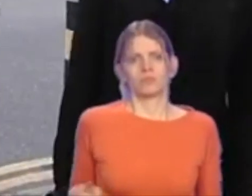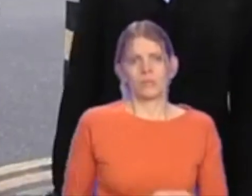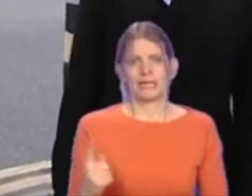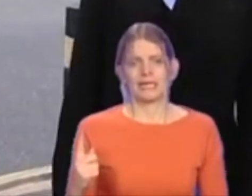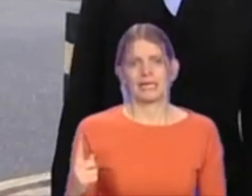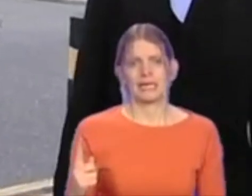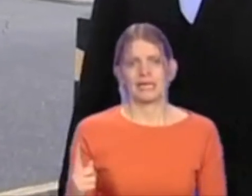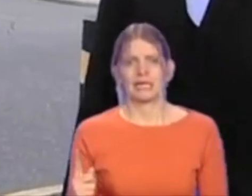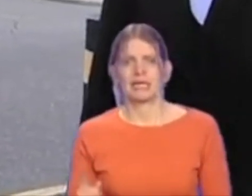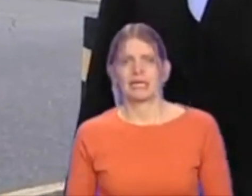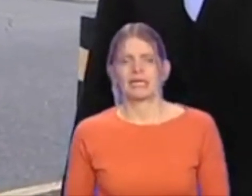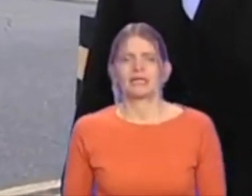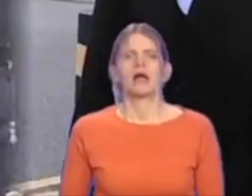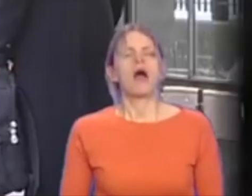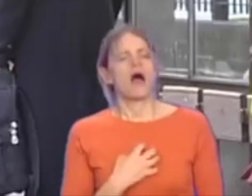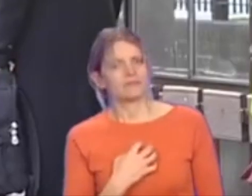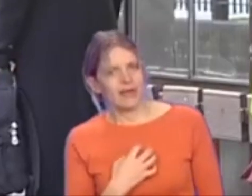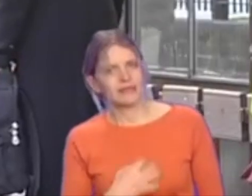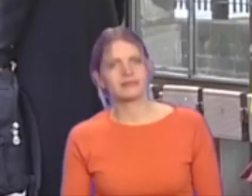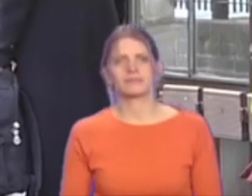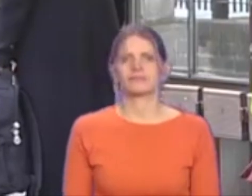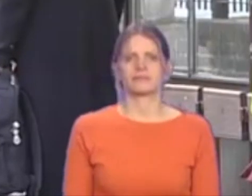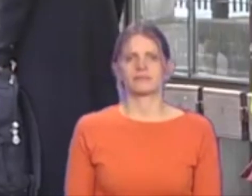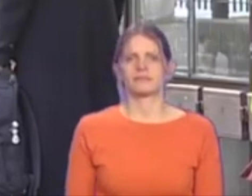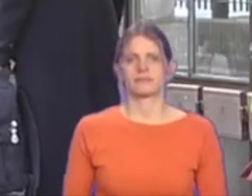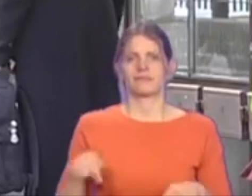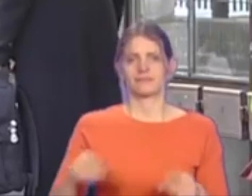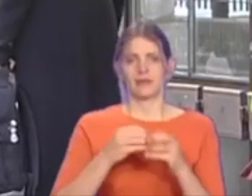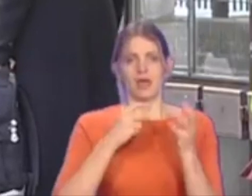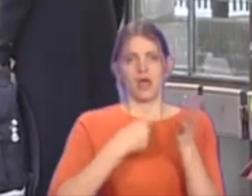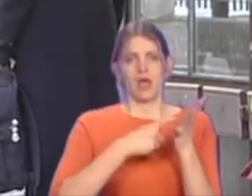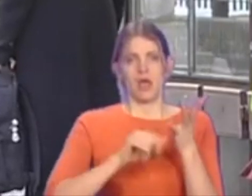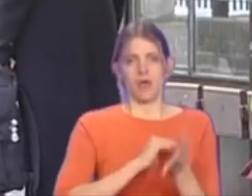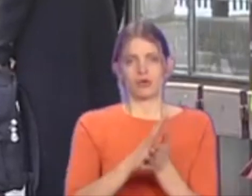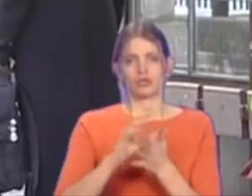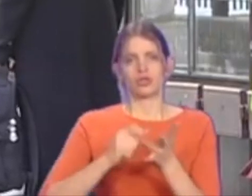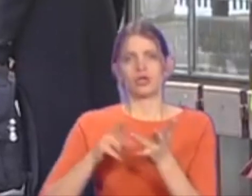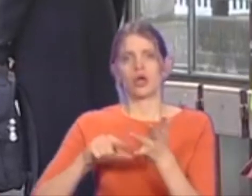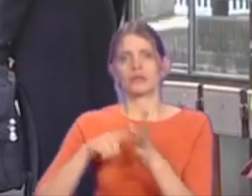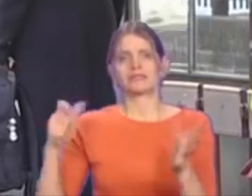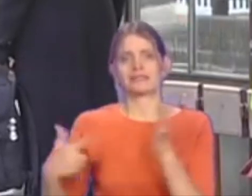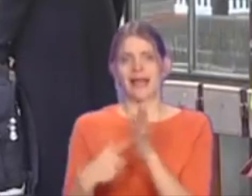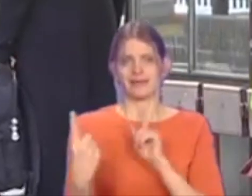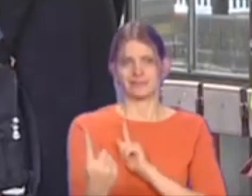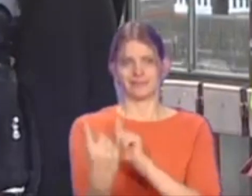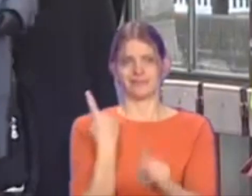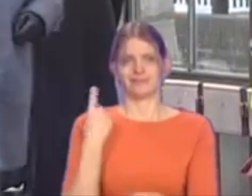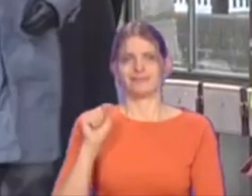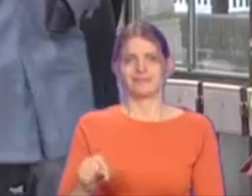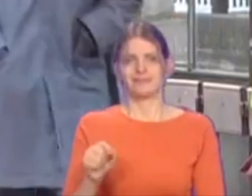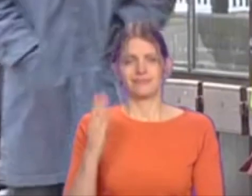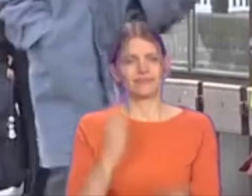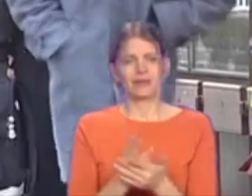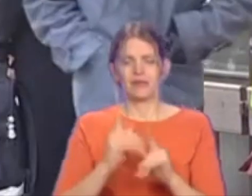Okay. Right, let's go. The brush contact, when carried out with the correct protocol, is almost foolproof. And it has